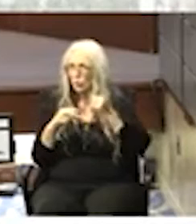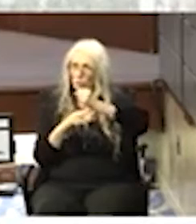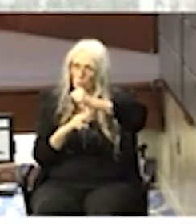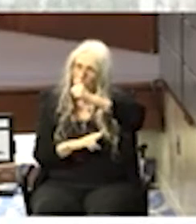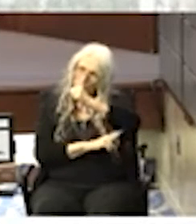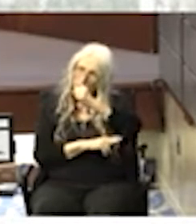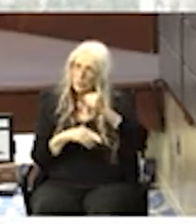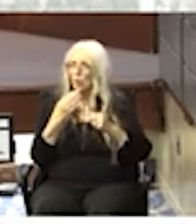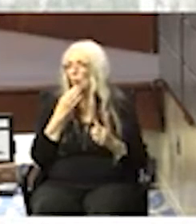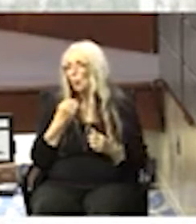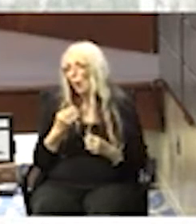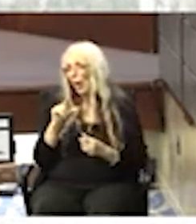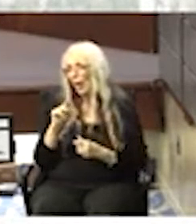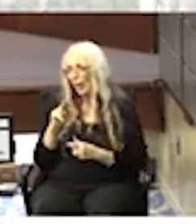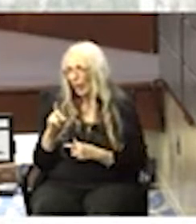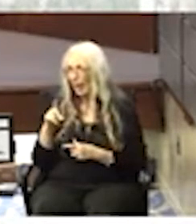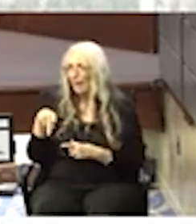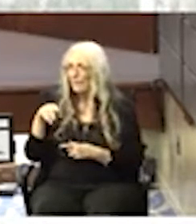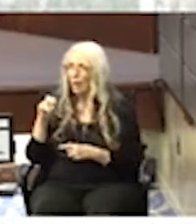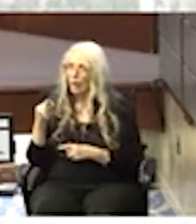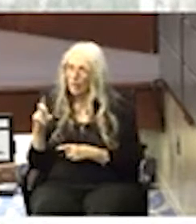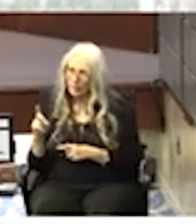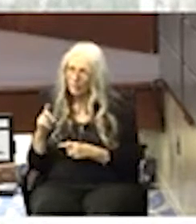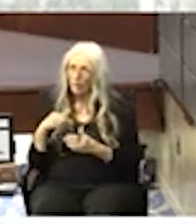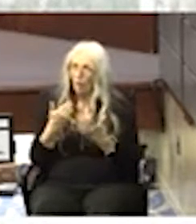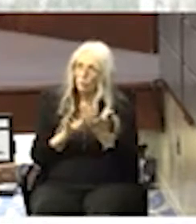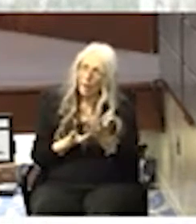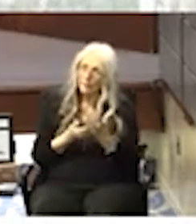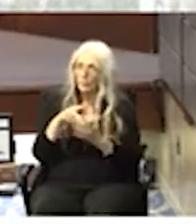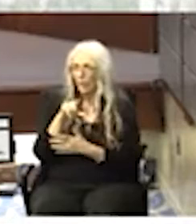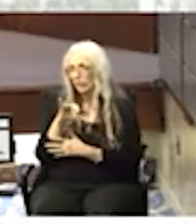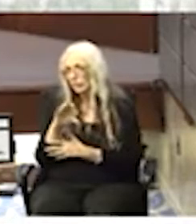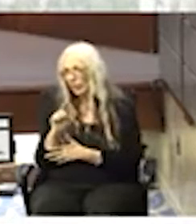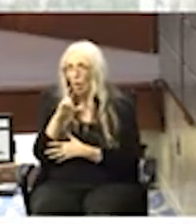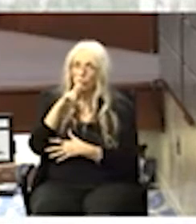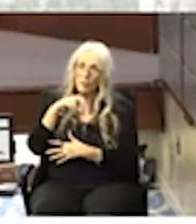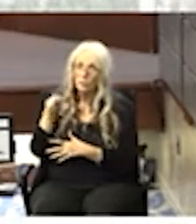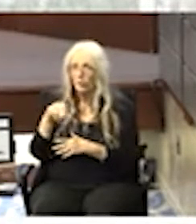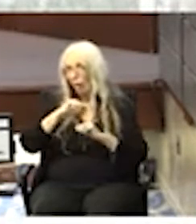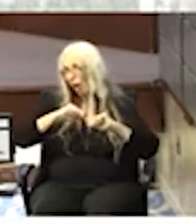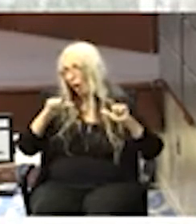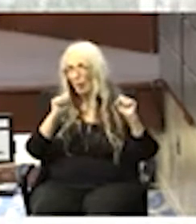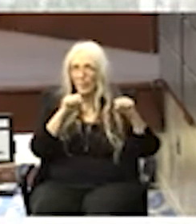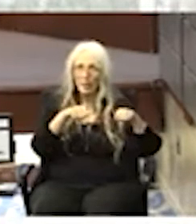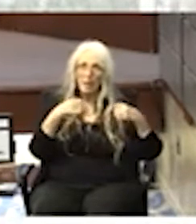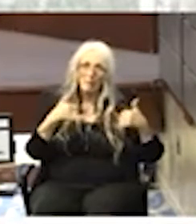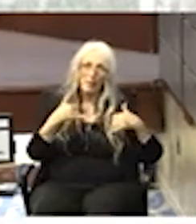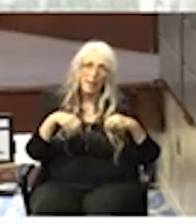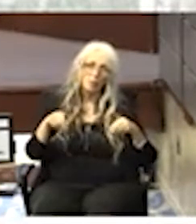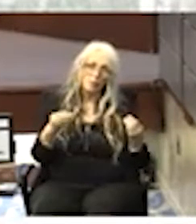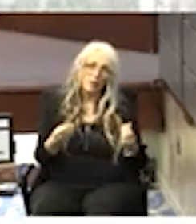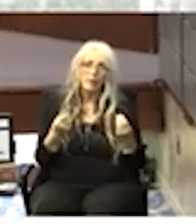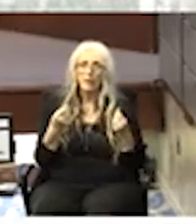bridge, the wetland pond, arrival plaza with restroom facilities, large all abilities playground, beautiful lawn, and